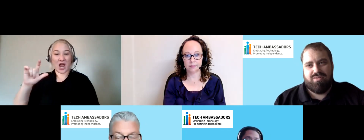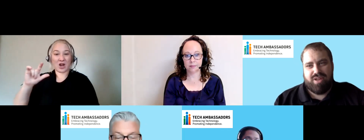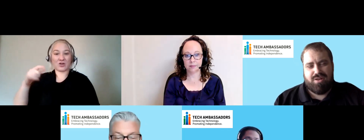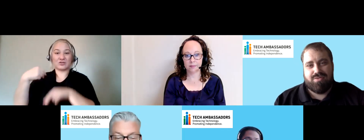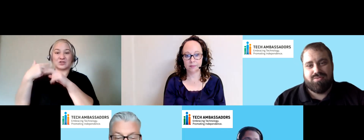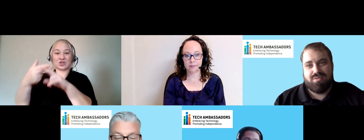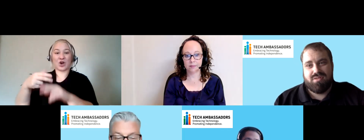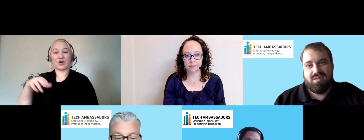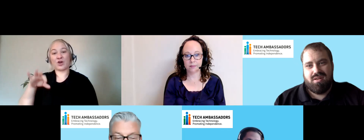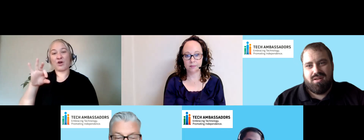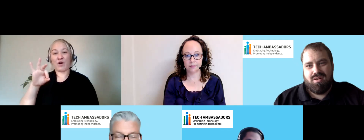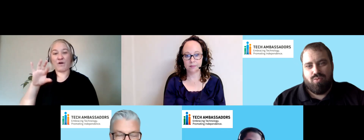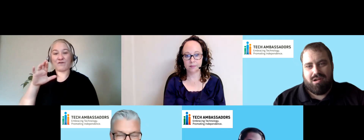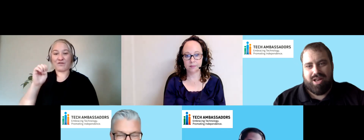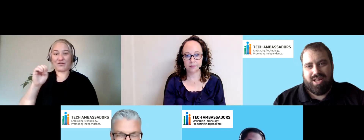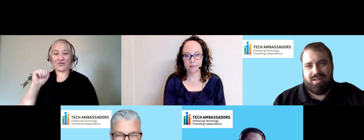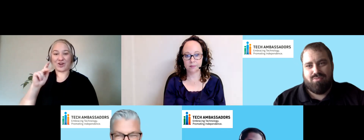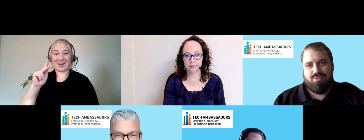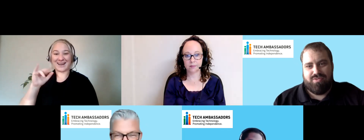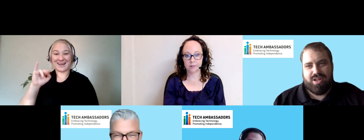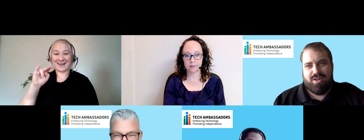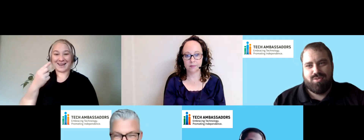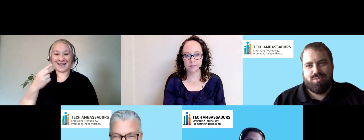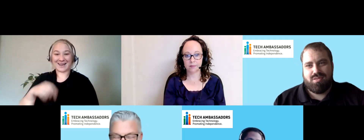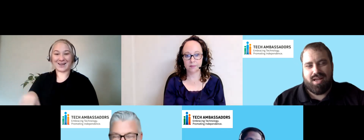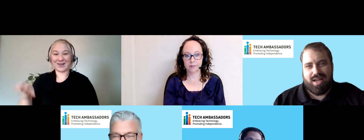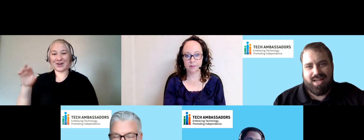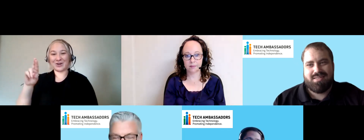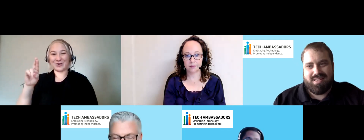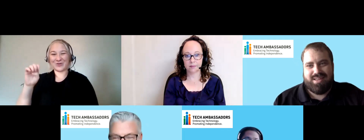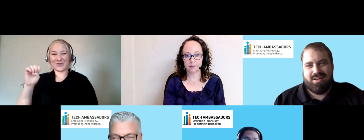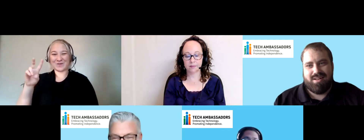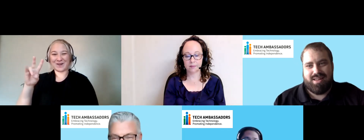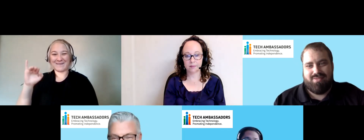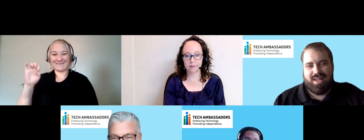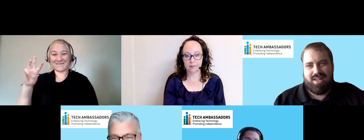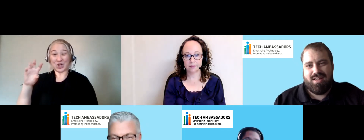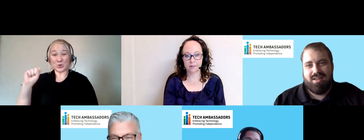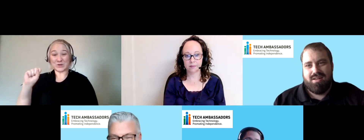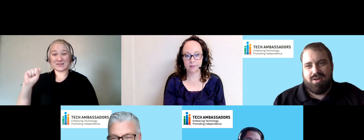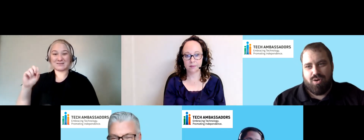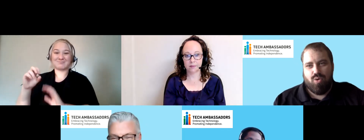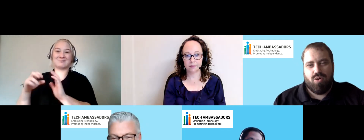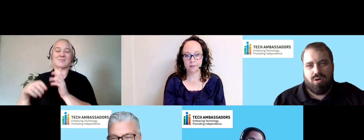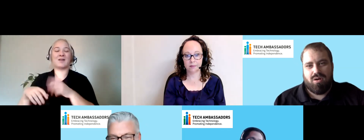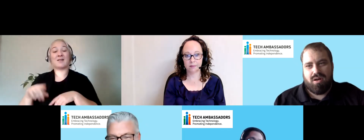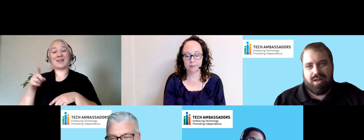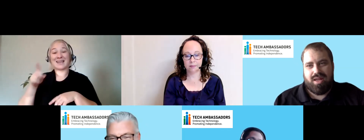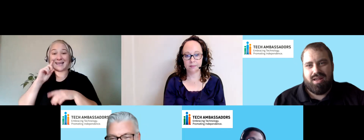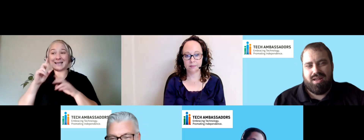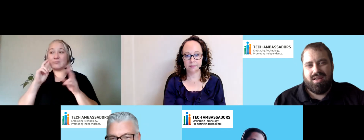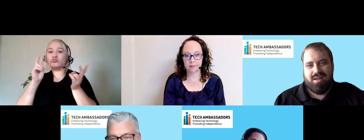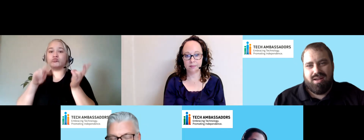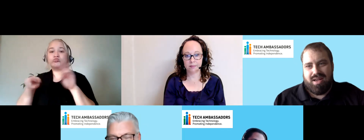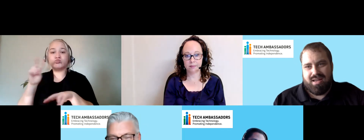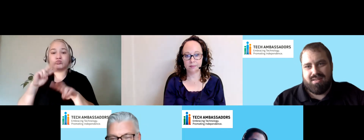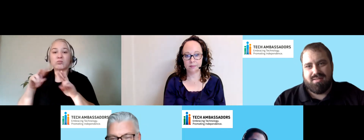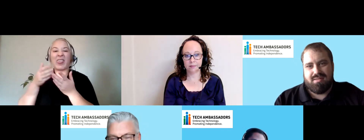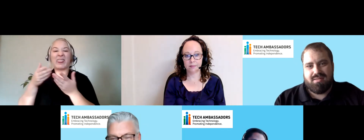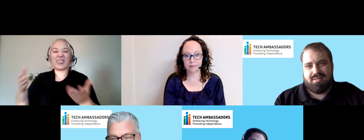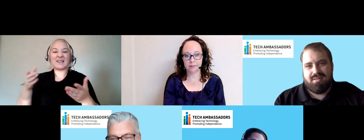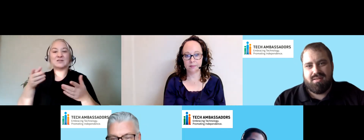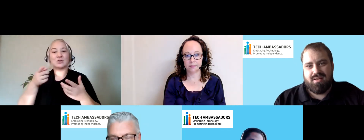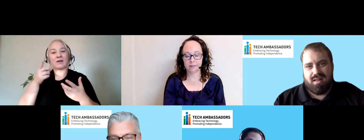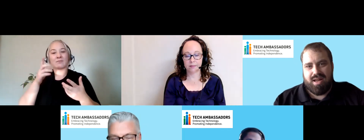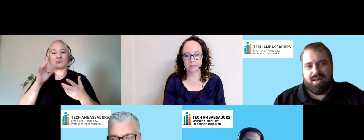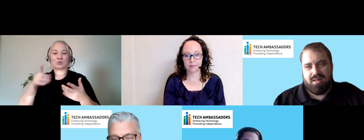Freaking Reviews, where he reviews as seen on TV, or he